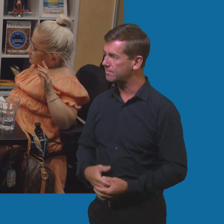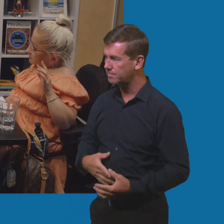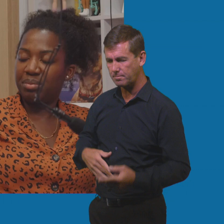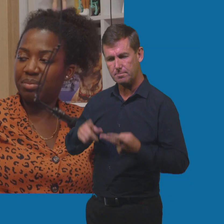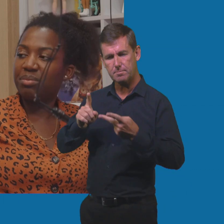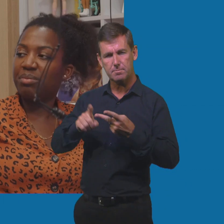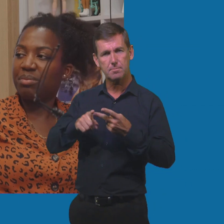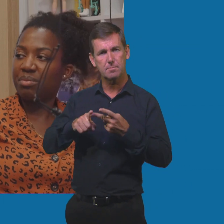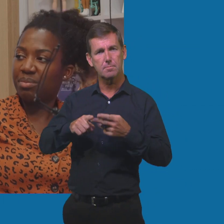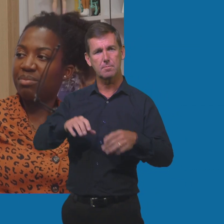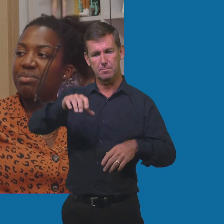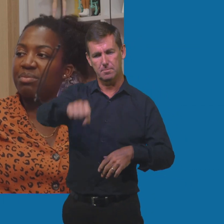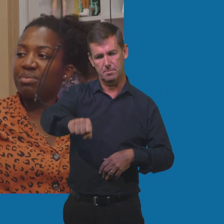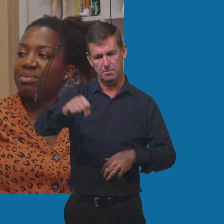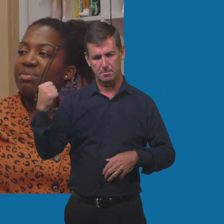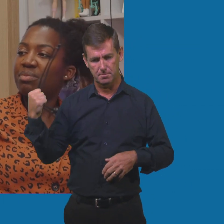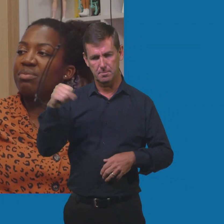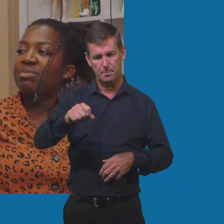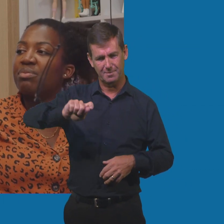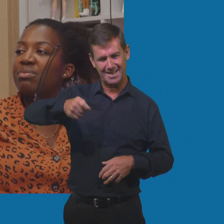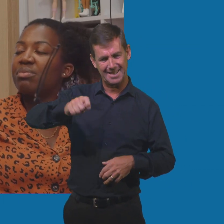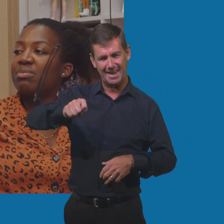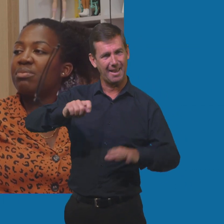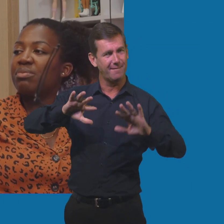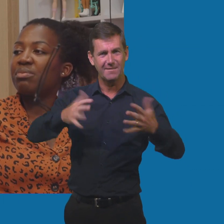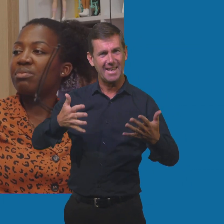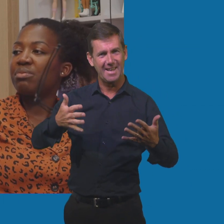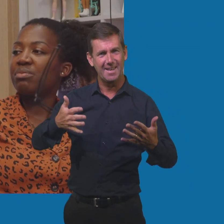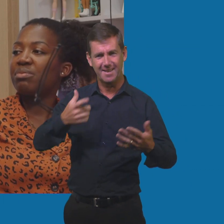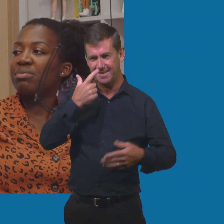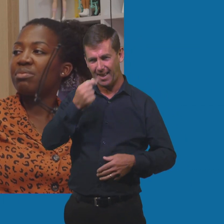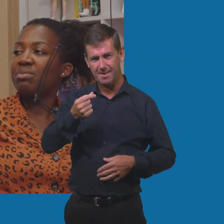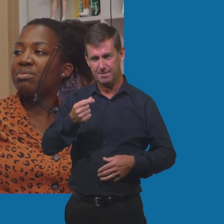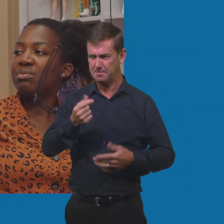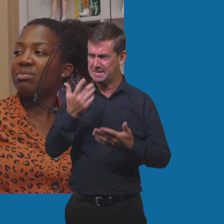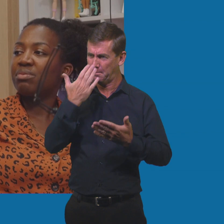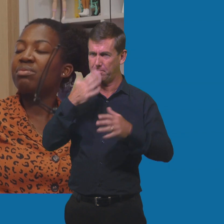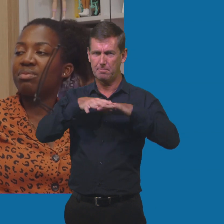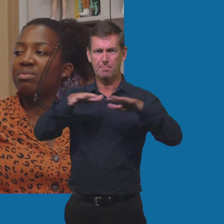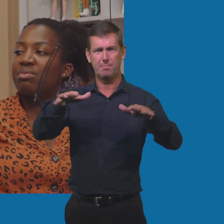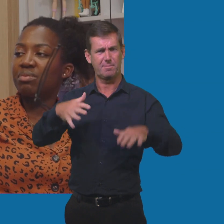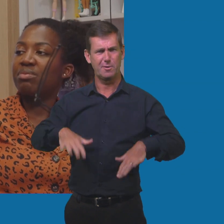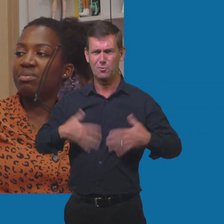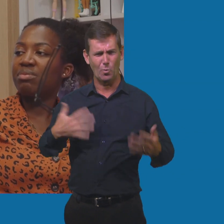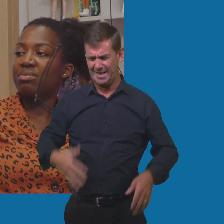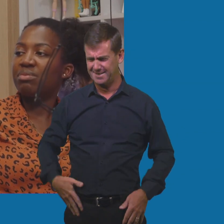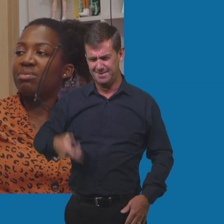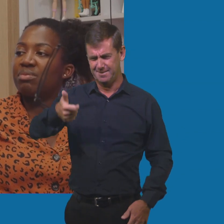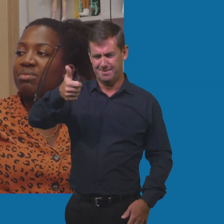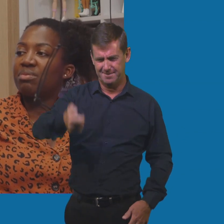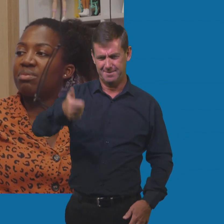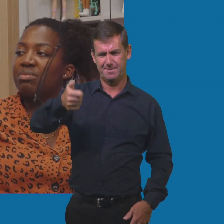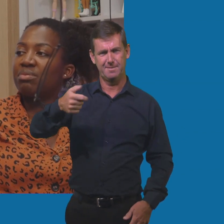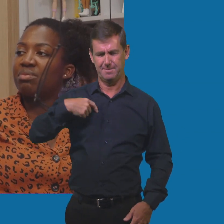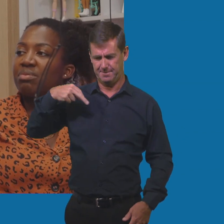So this is getting more and more common, thankfully. And basically, it means you can get in your car without actually getting the keys out and having to press a button.